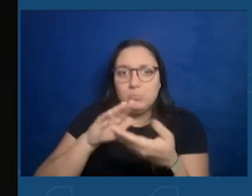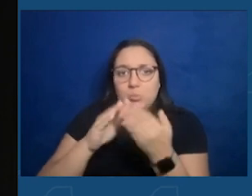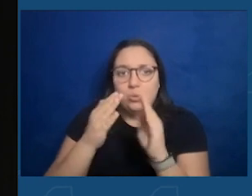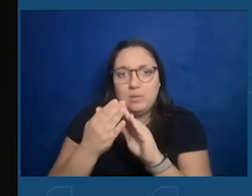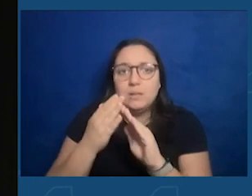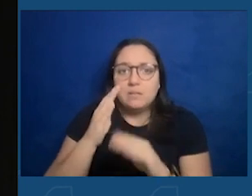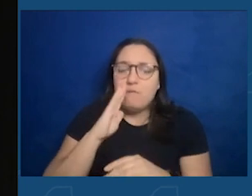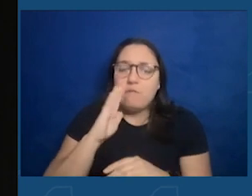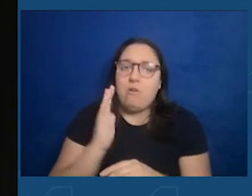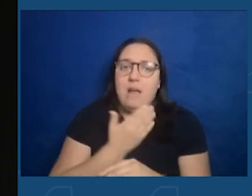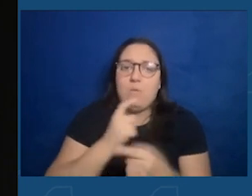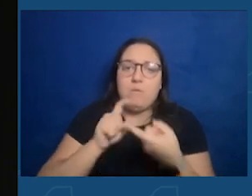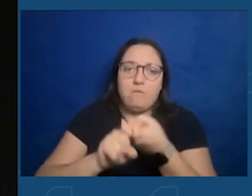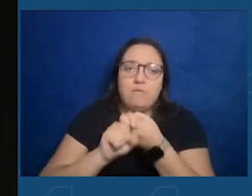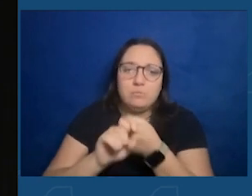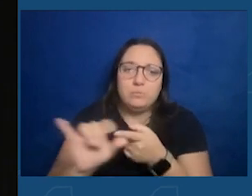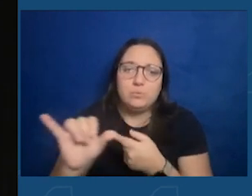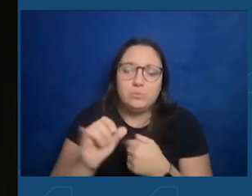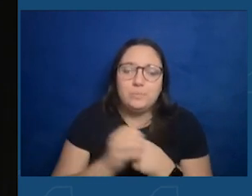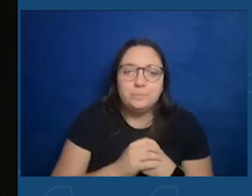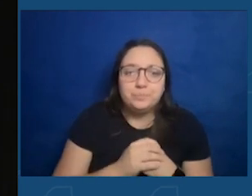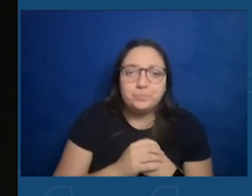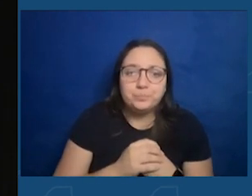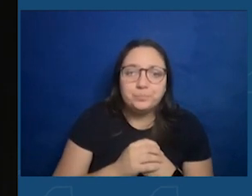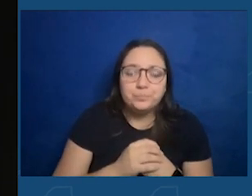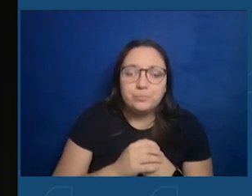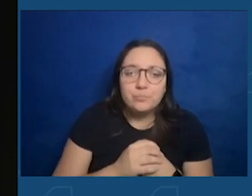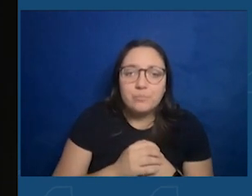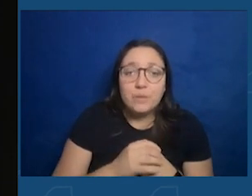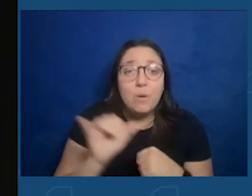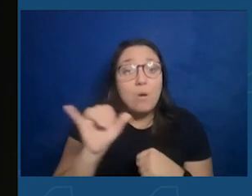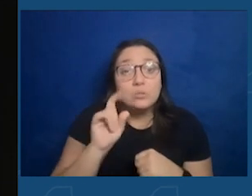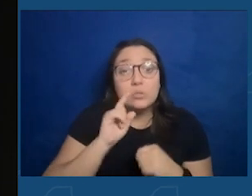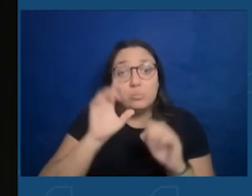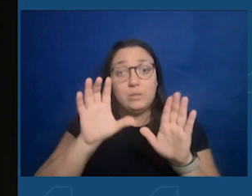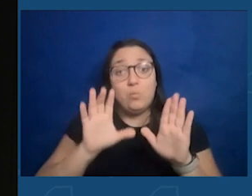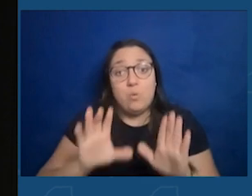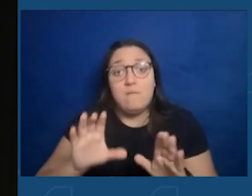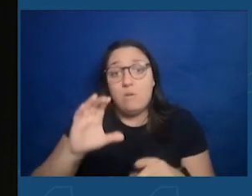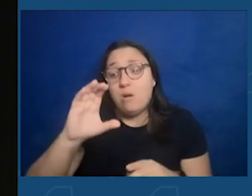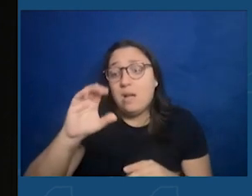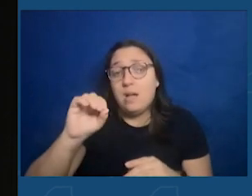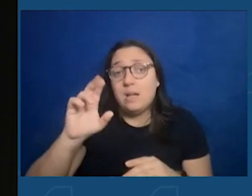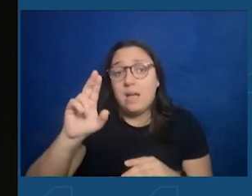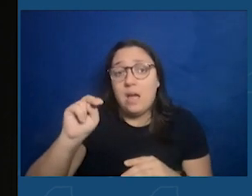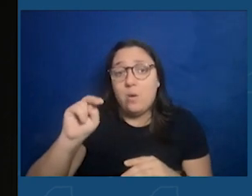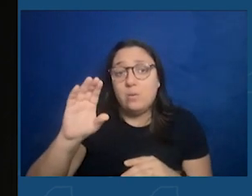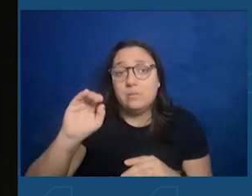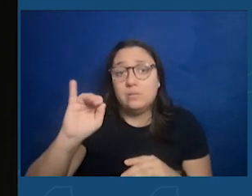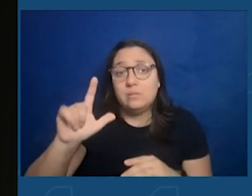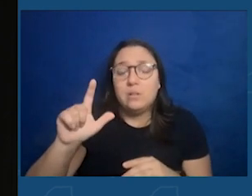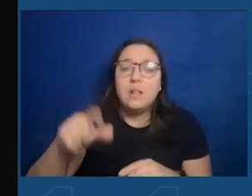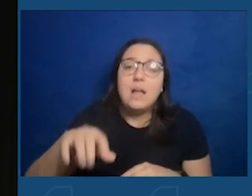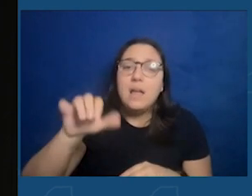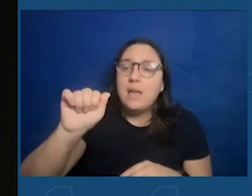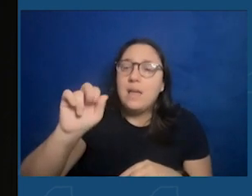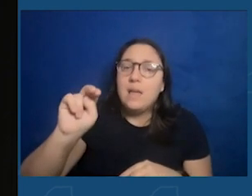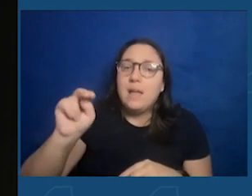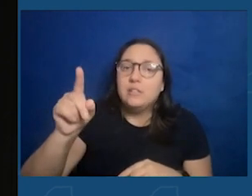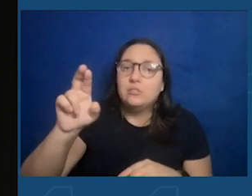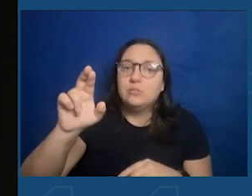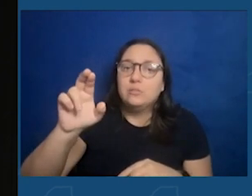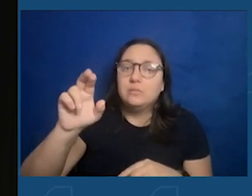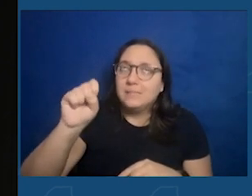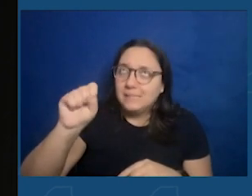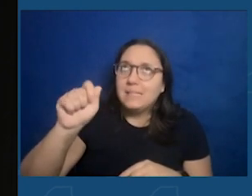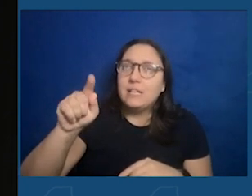Also, we have some great council members here. I want to thank Councilmember Sandra Ung, you'll be hearing from her a couple minutes, and